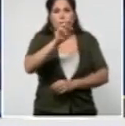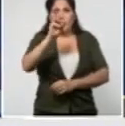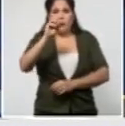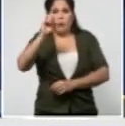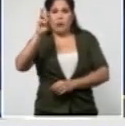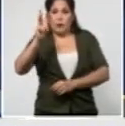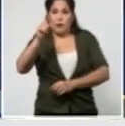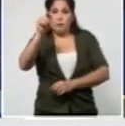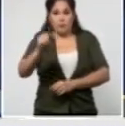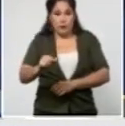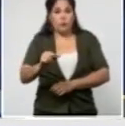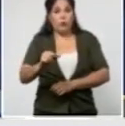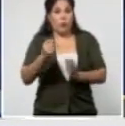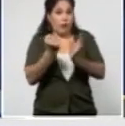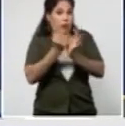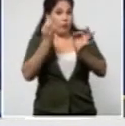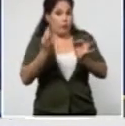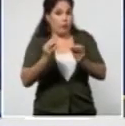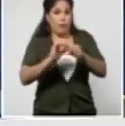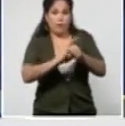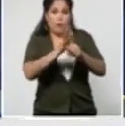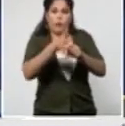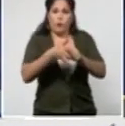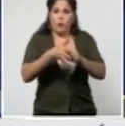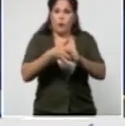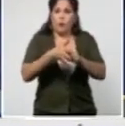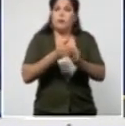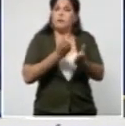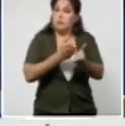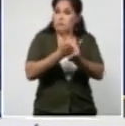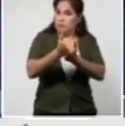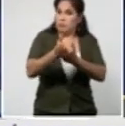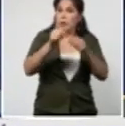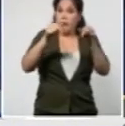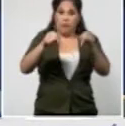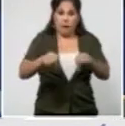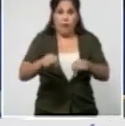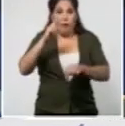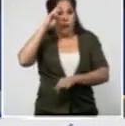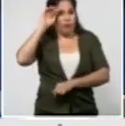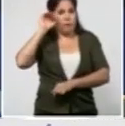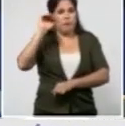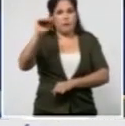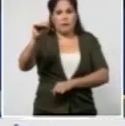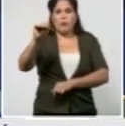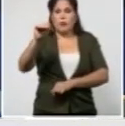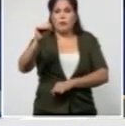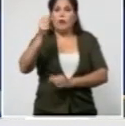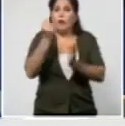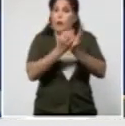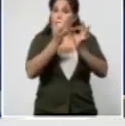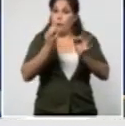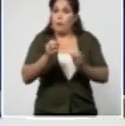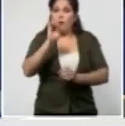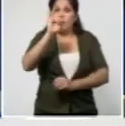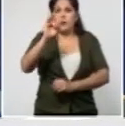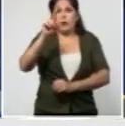With 2,403 patients diagnosed with the disease until 12 o'clock last